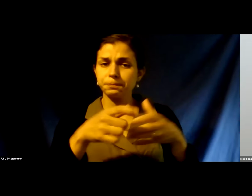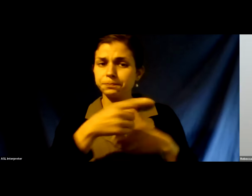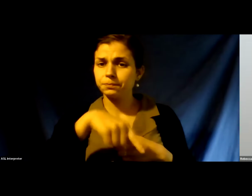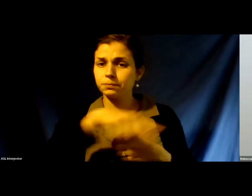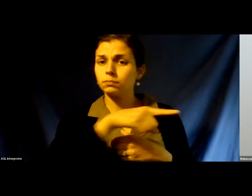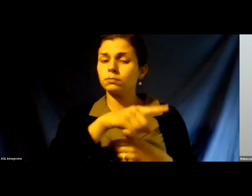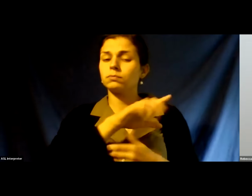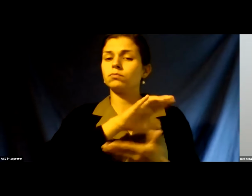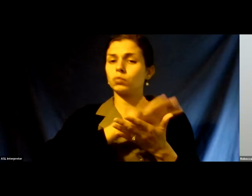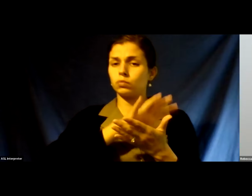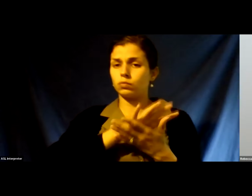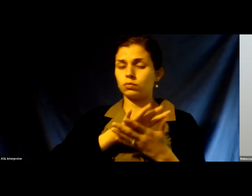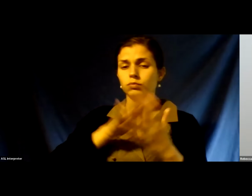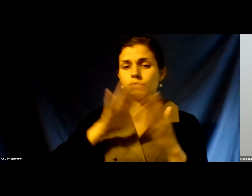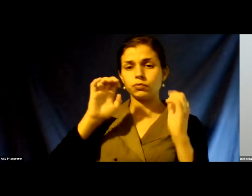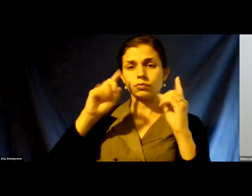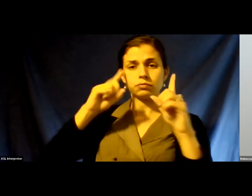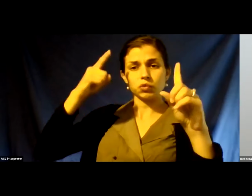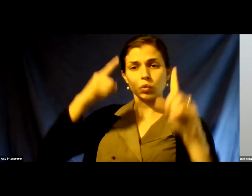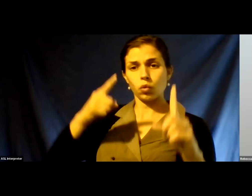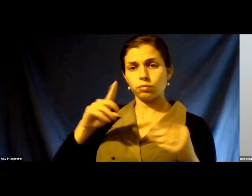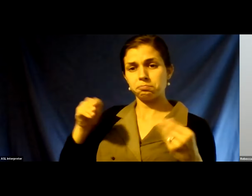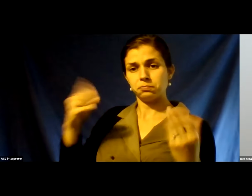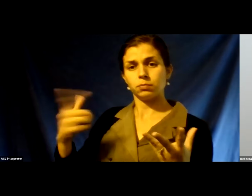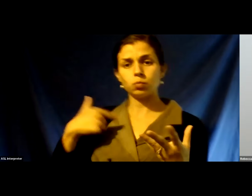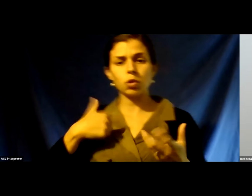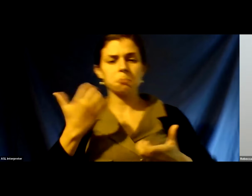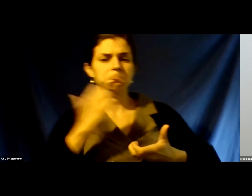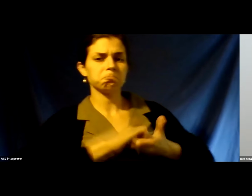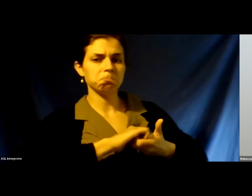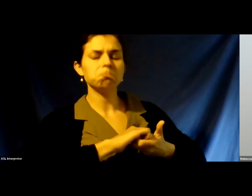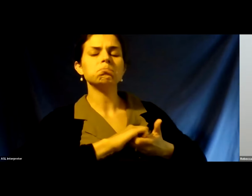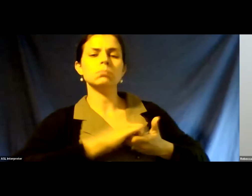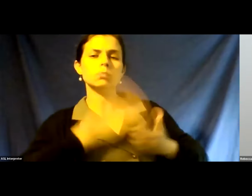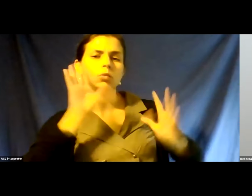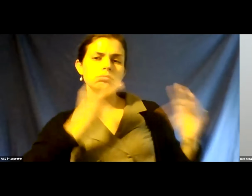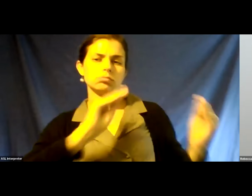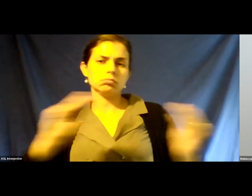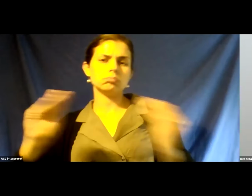identified in our classrooms and our schools.